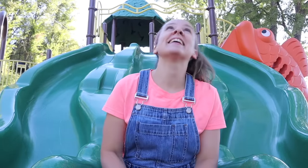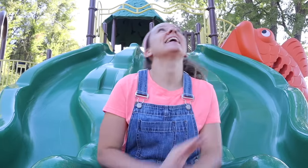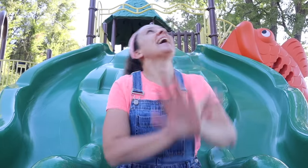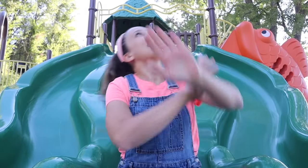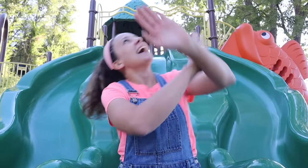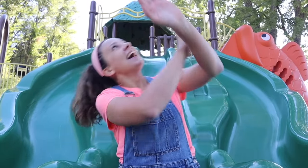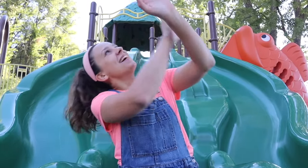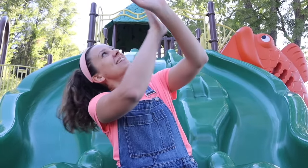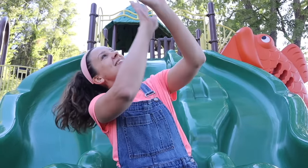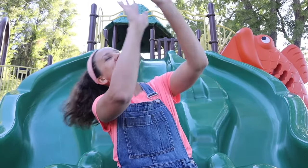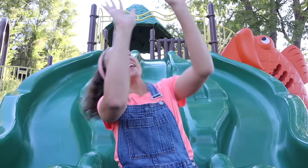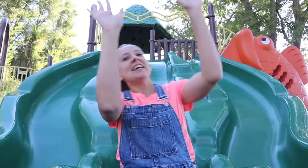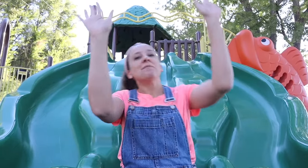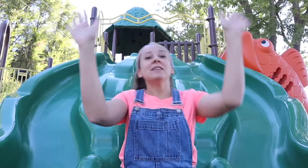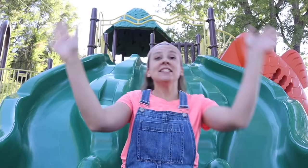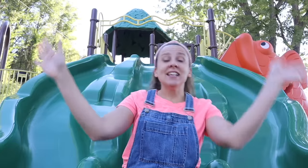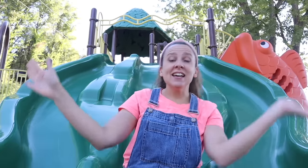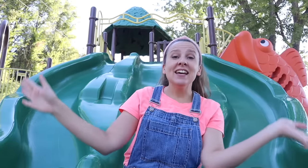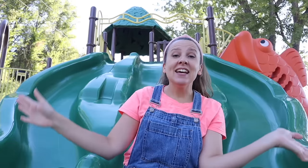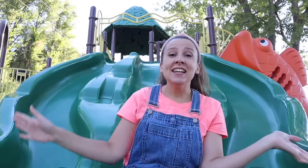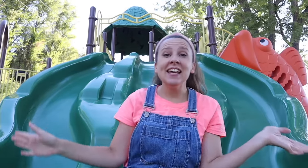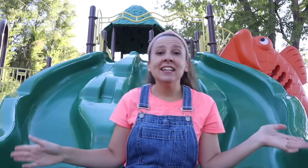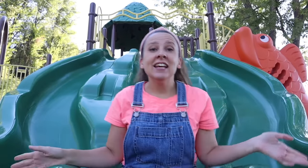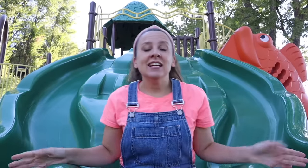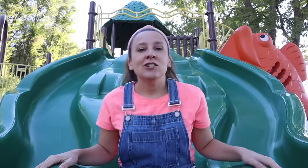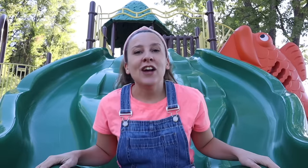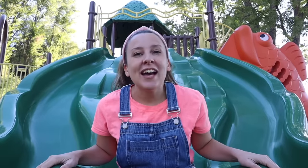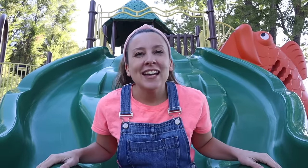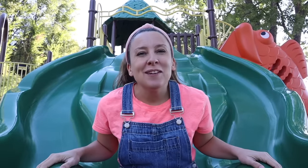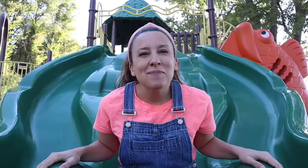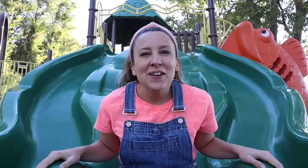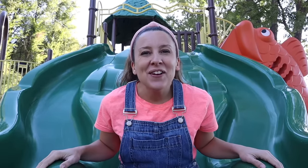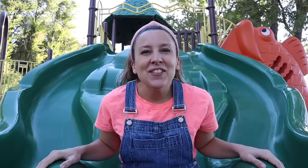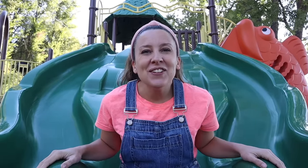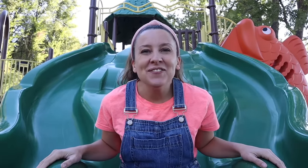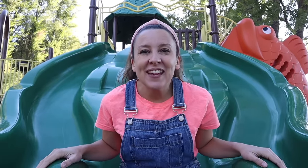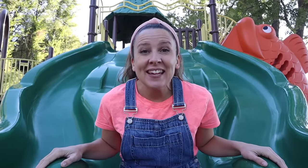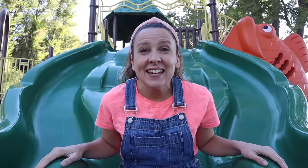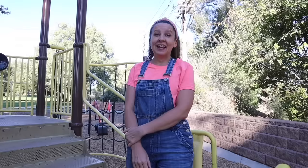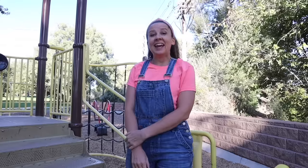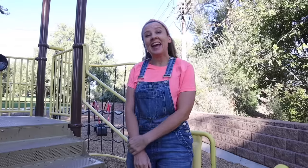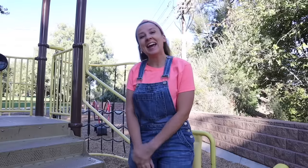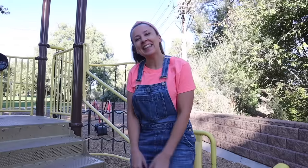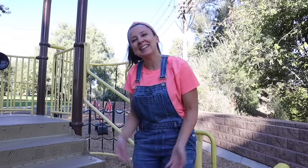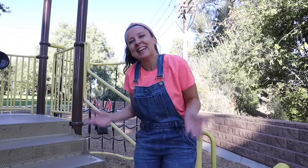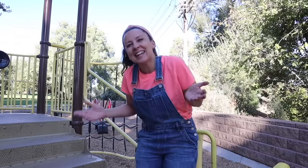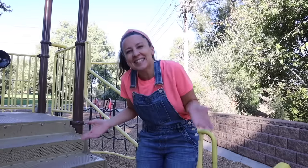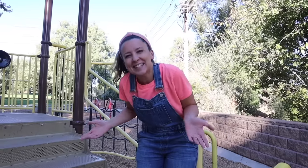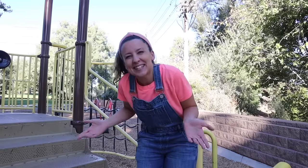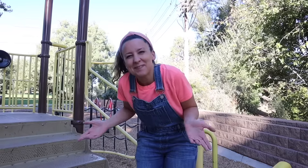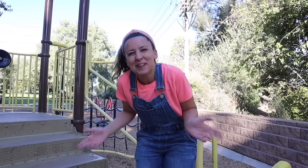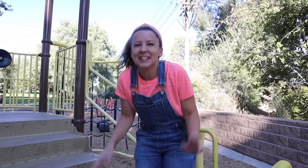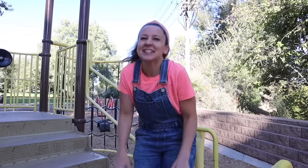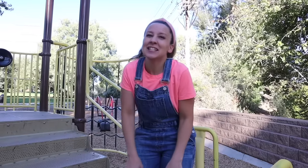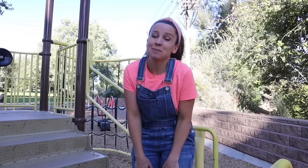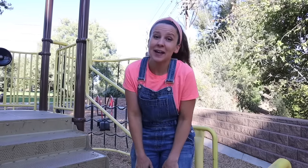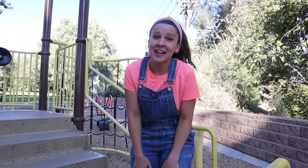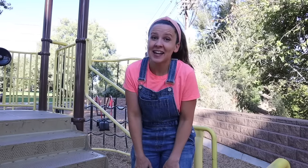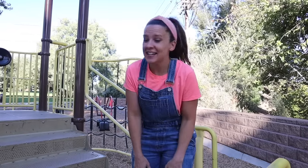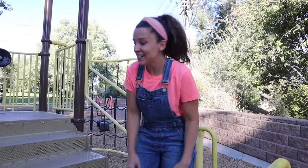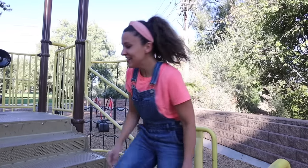out. Out came the sun and dried up all the rain. And the Itsy